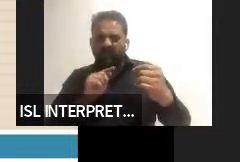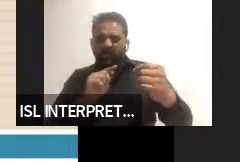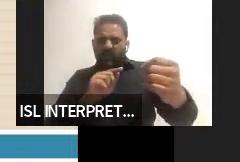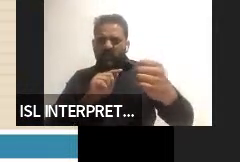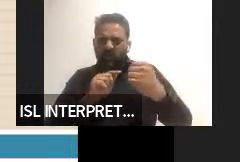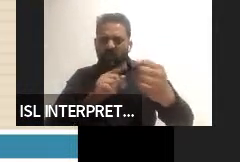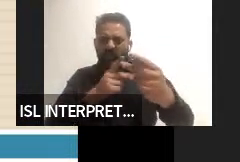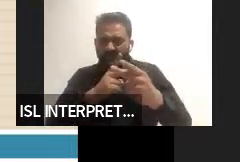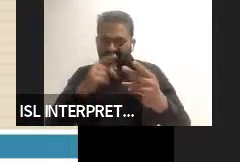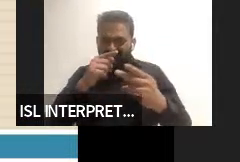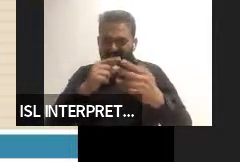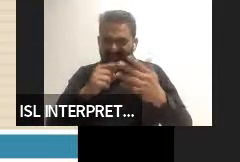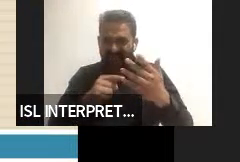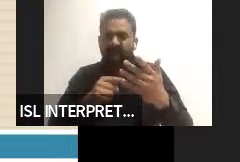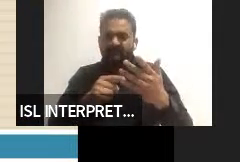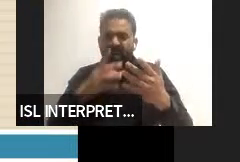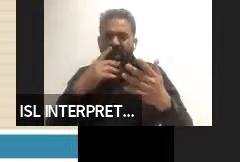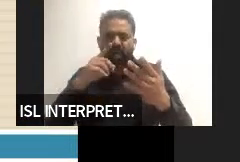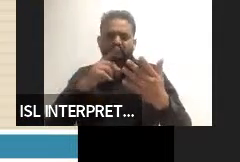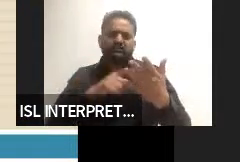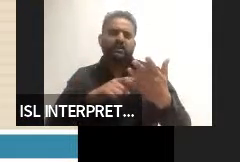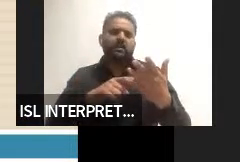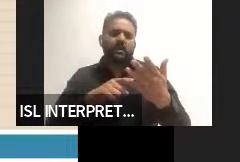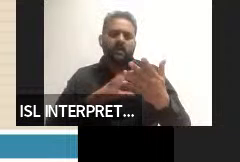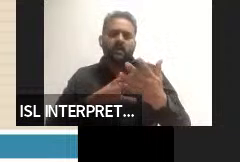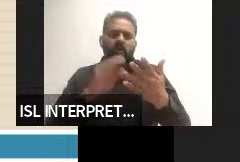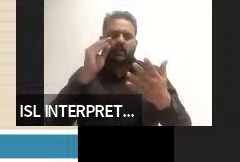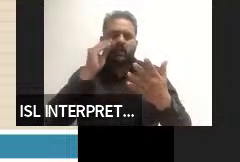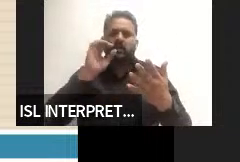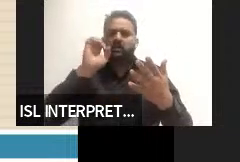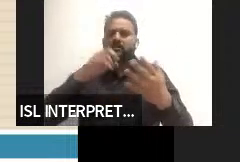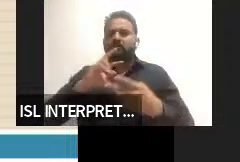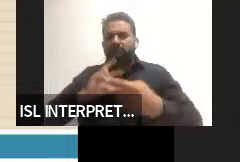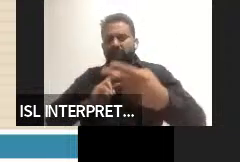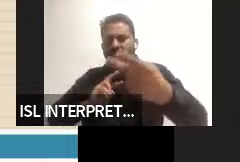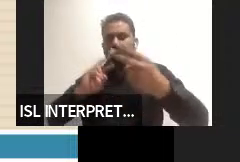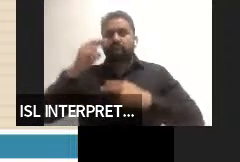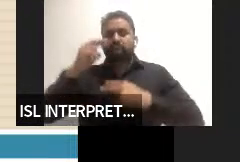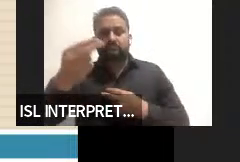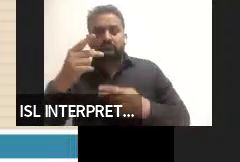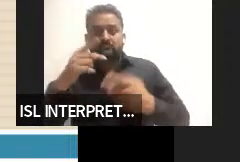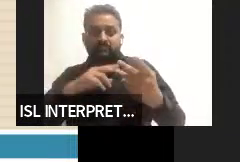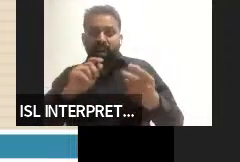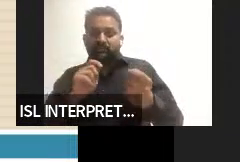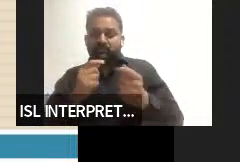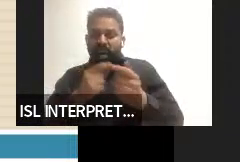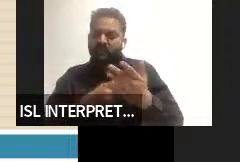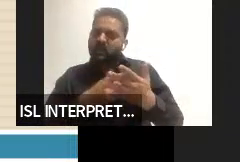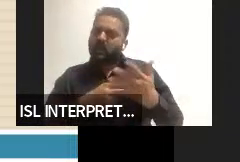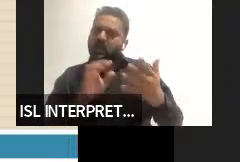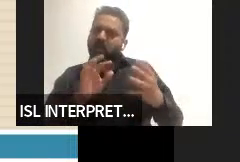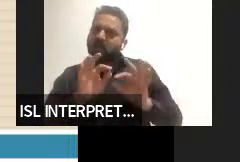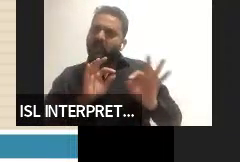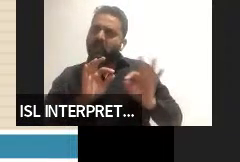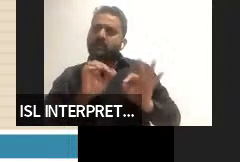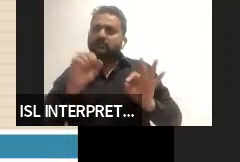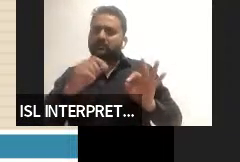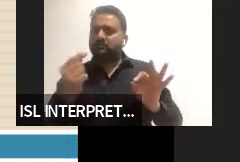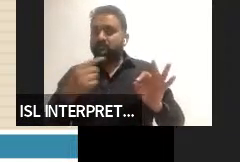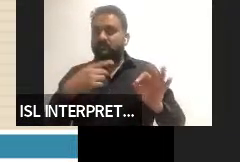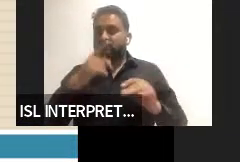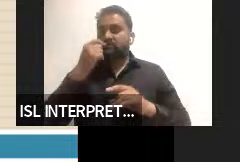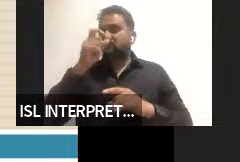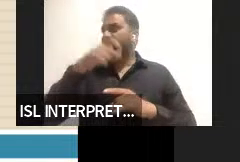claimant memo, and you use it in your memo and say that you are responding, meaning claimant said that the tribunal